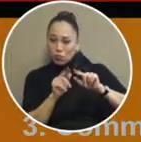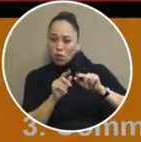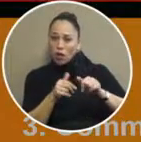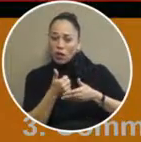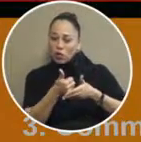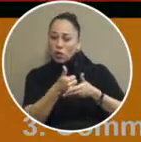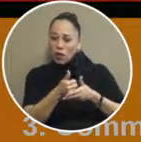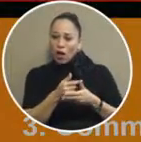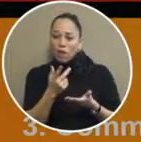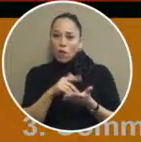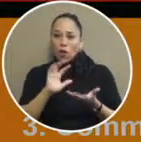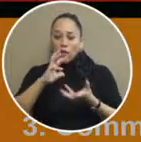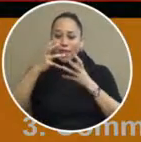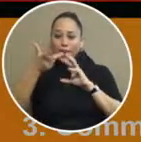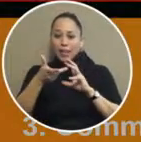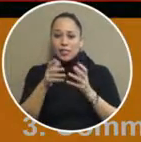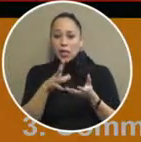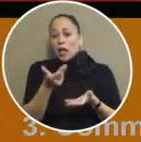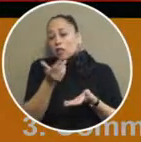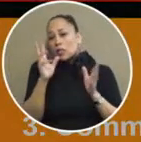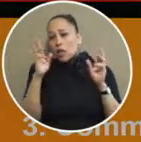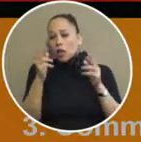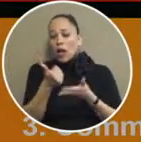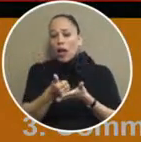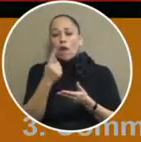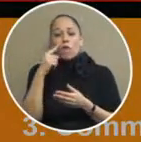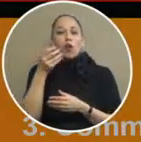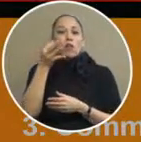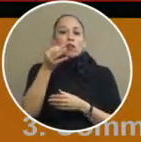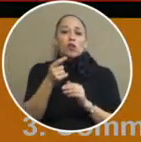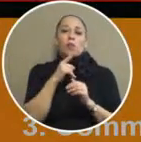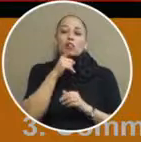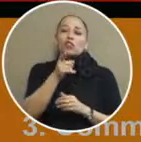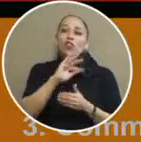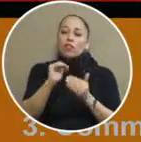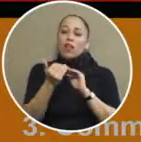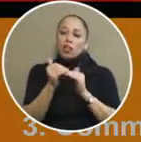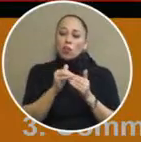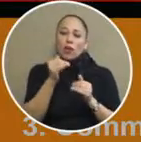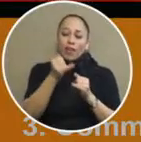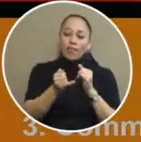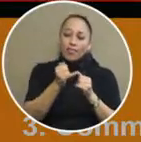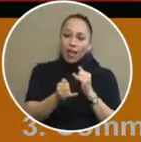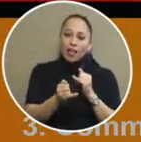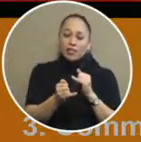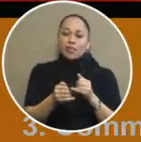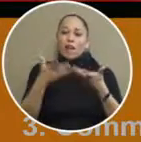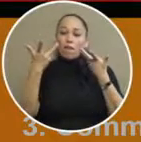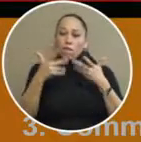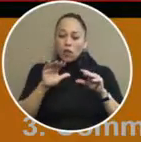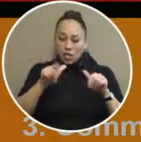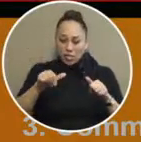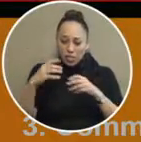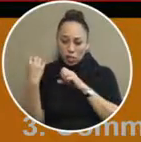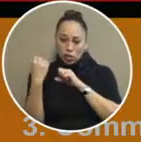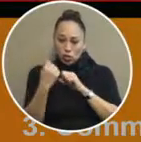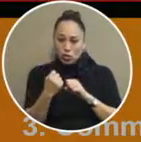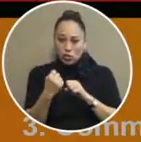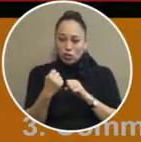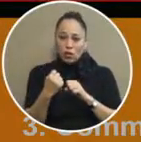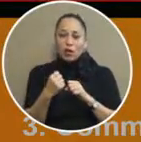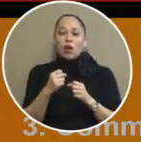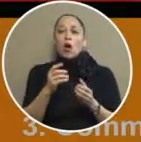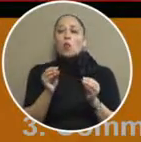are also looking towards the future and making sure that our community ultimately comes out of this crisis stronger and